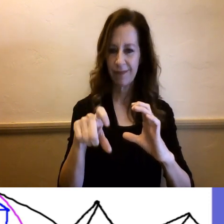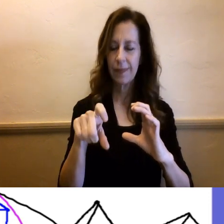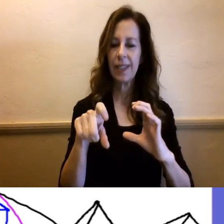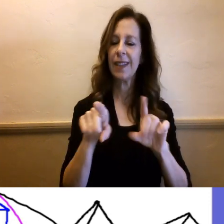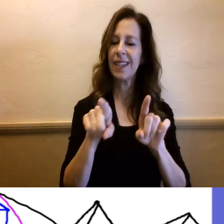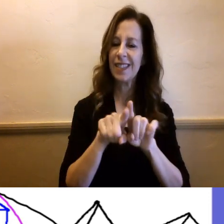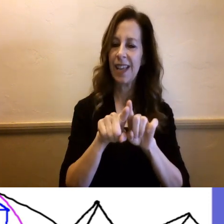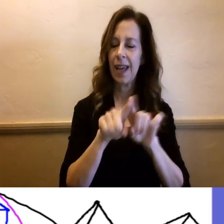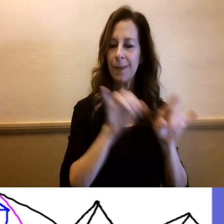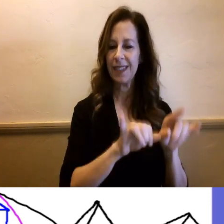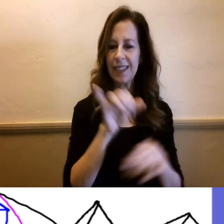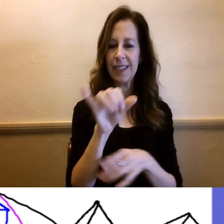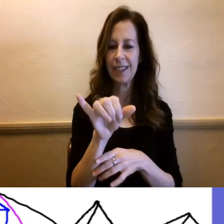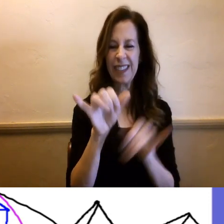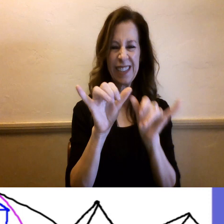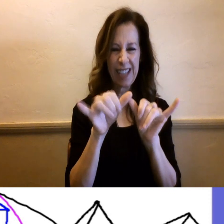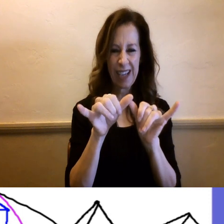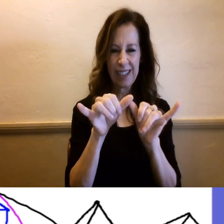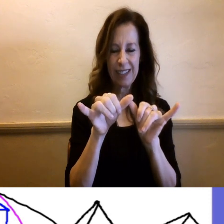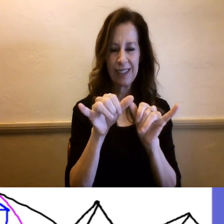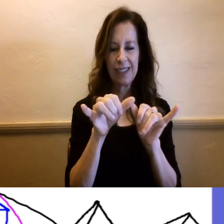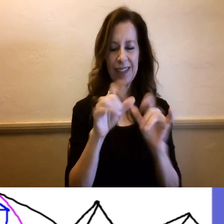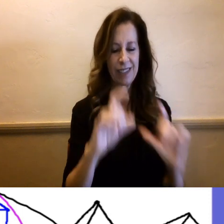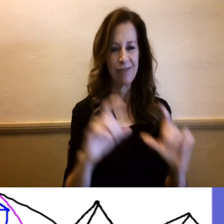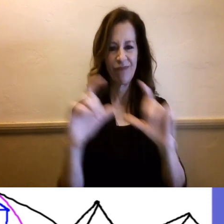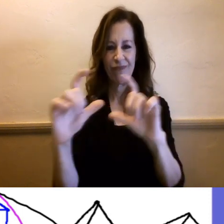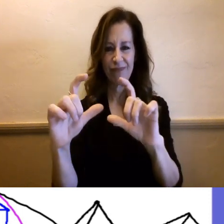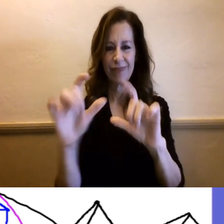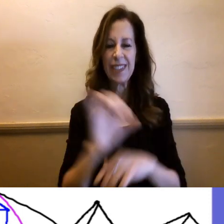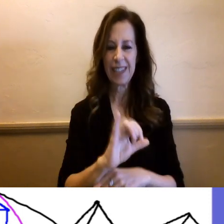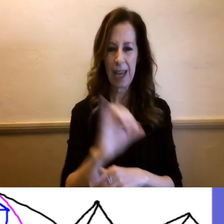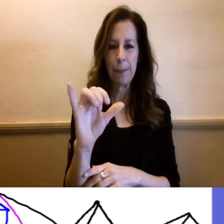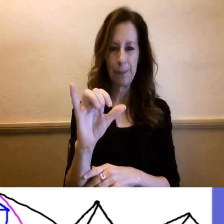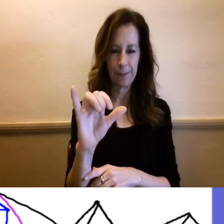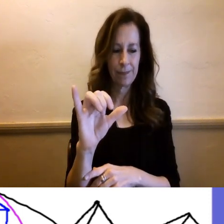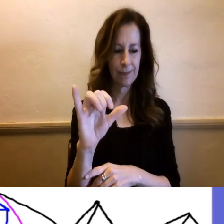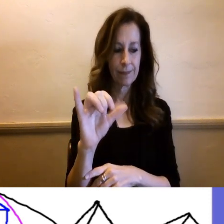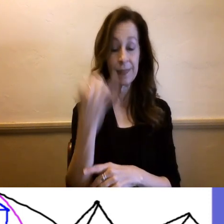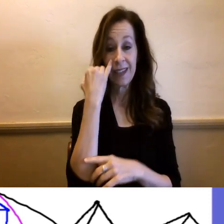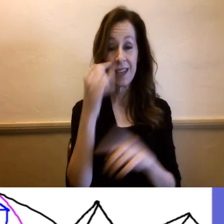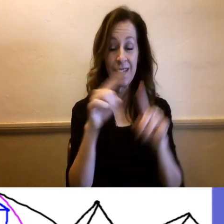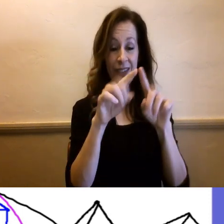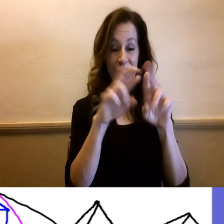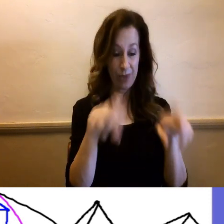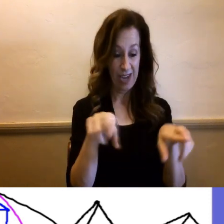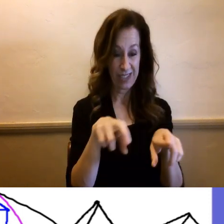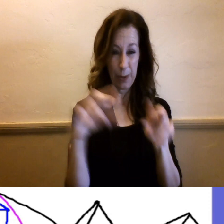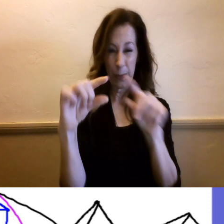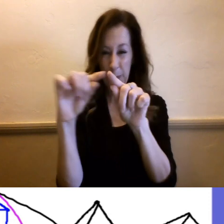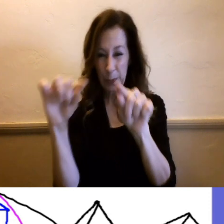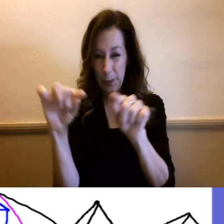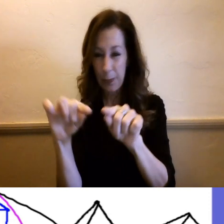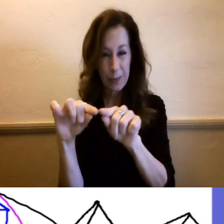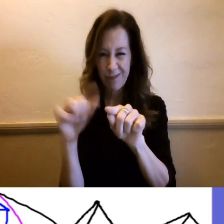It has to be the same size. Try to make it the same size. If you have a rectangle and then you have a little